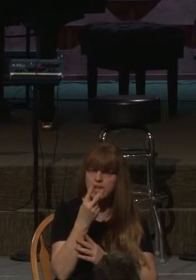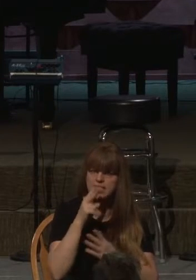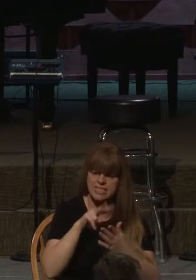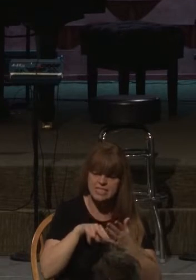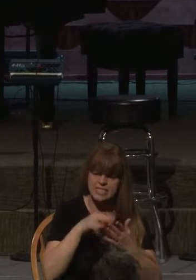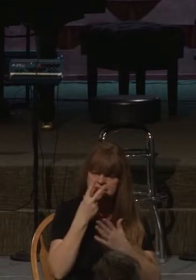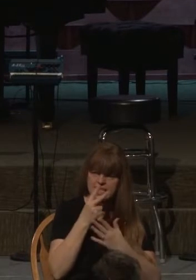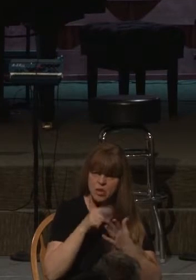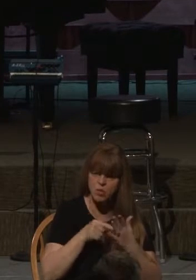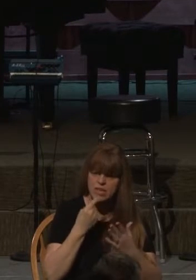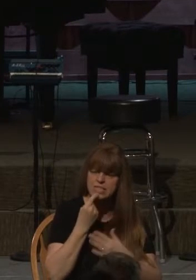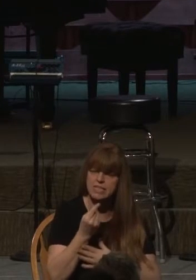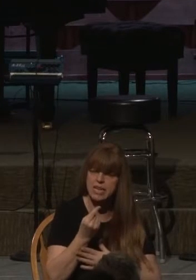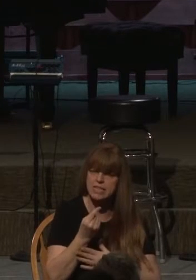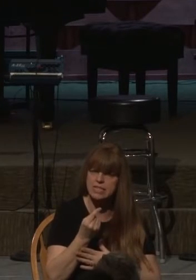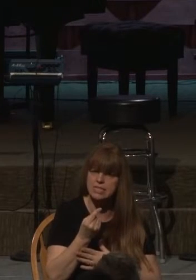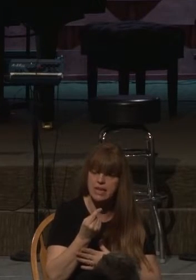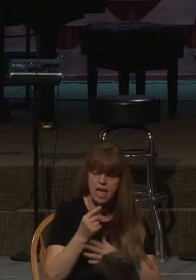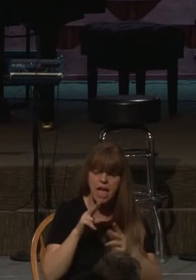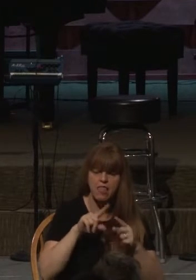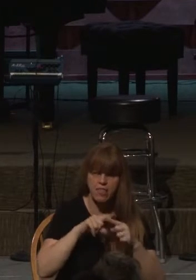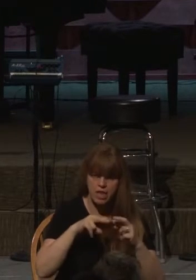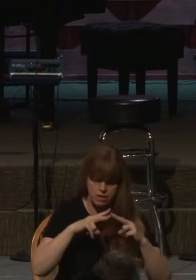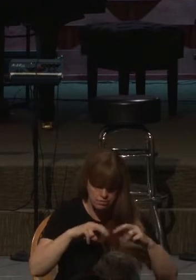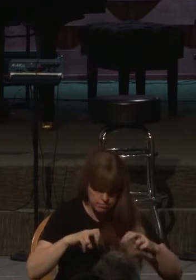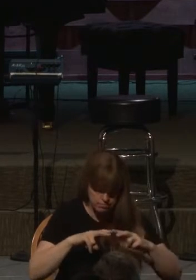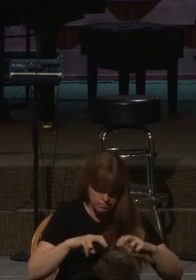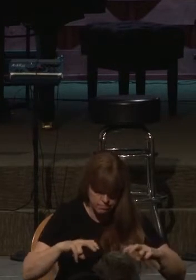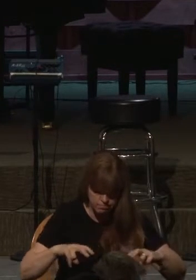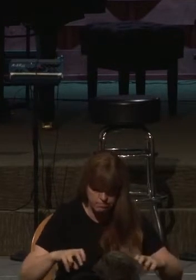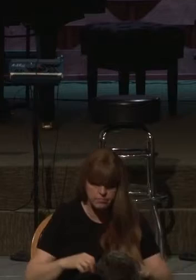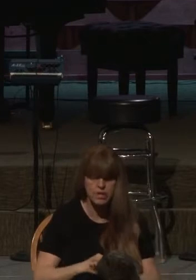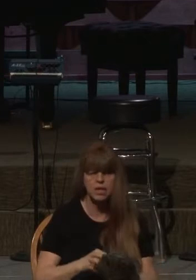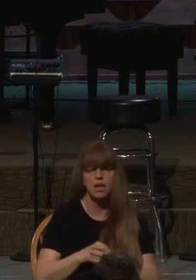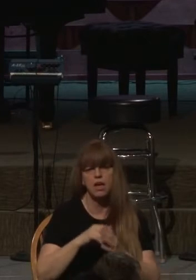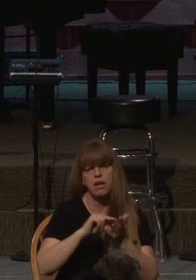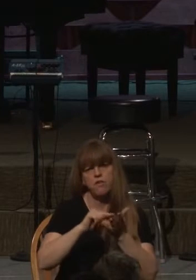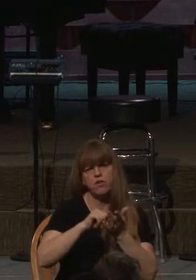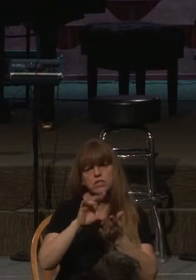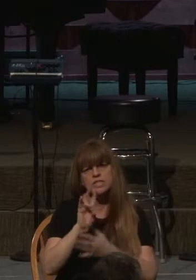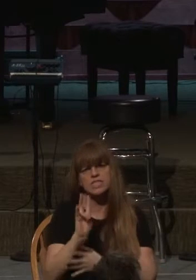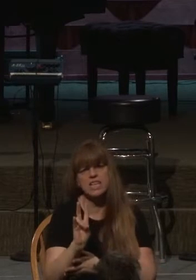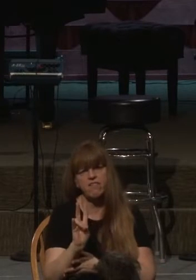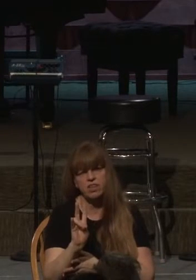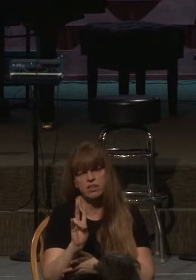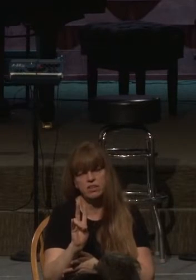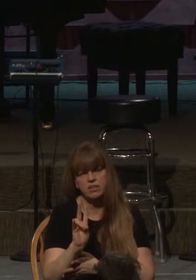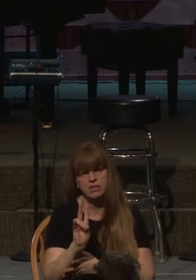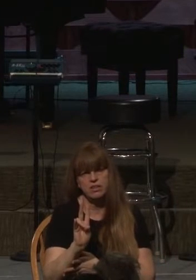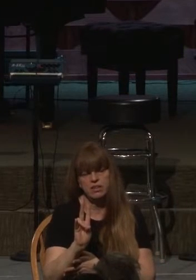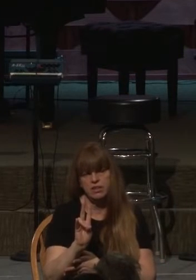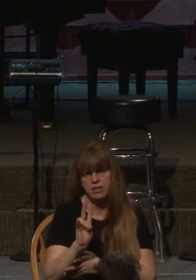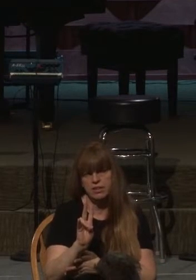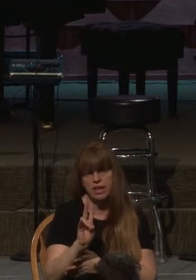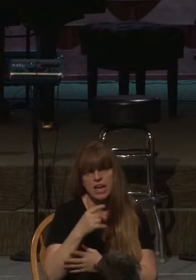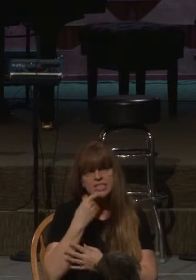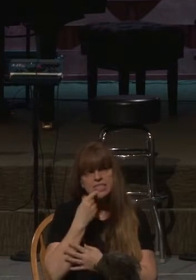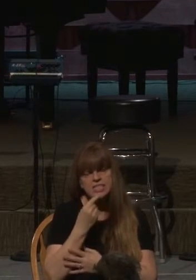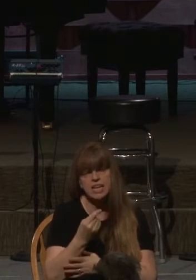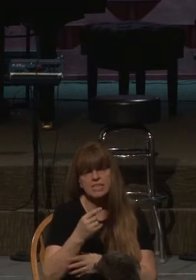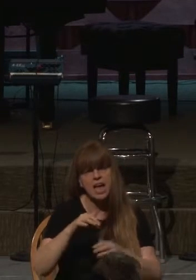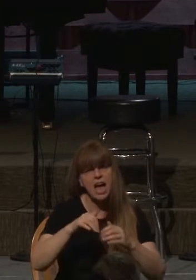to say, and then we'll begin to break it down. We begin with verse 7, where it